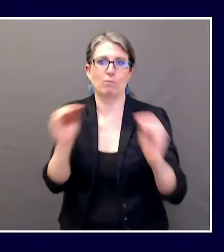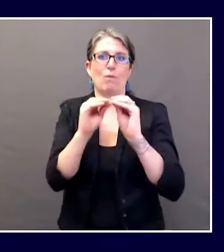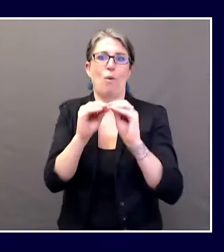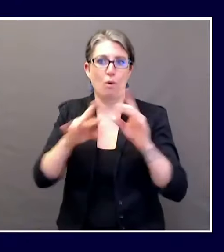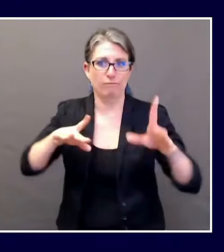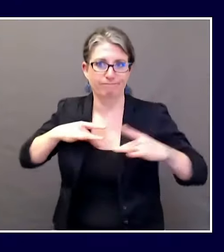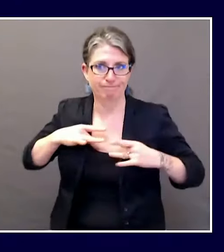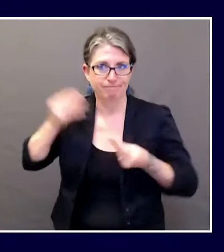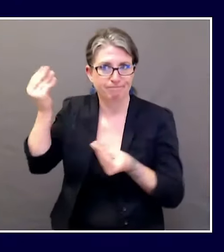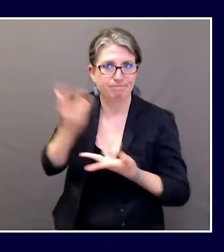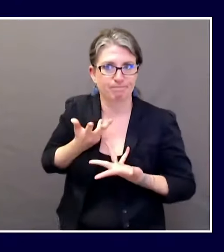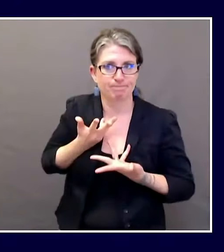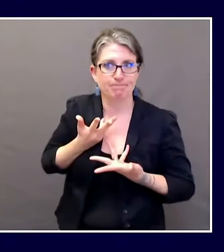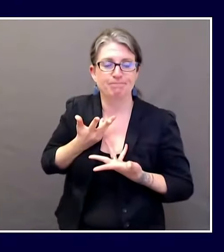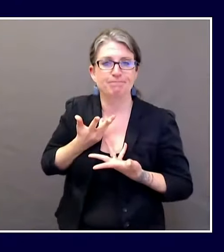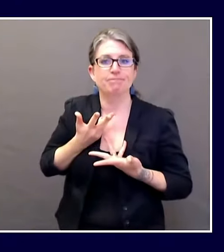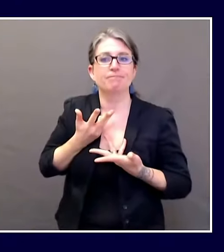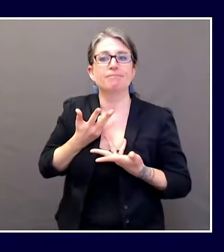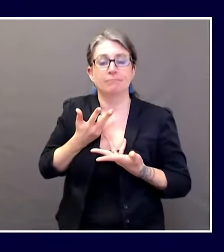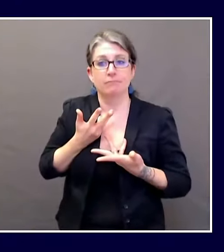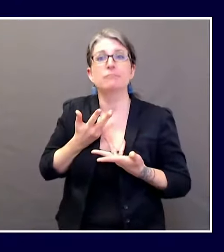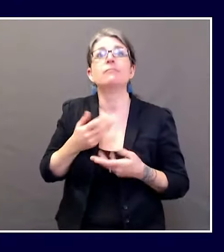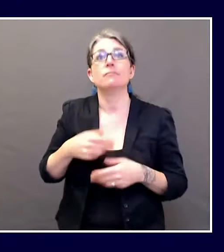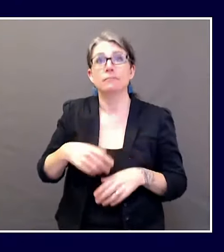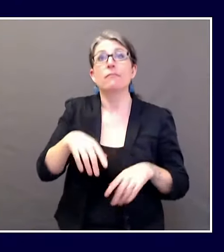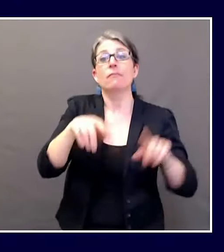Of those cases,